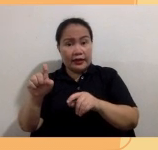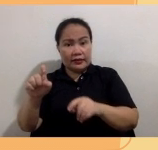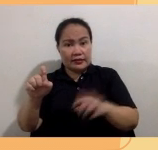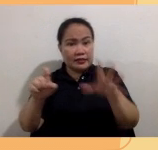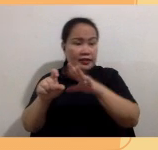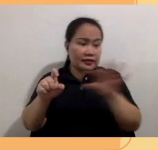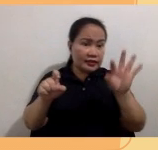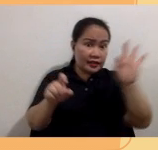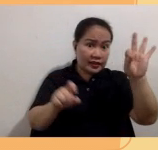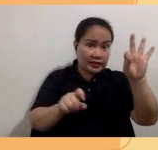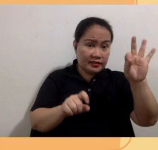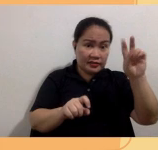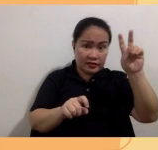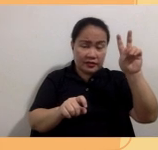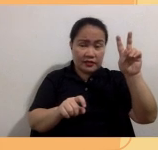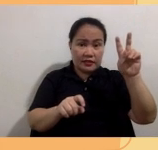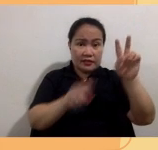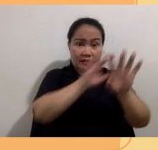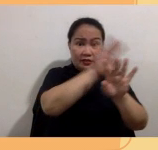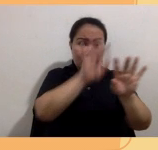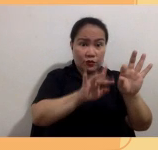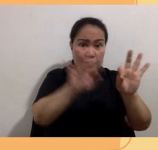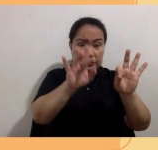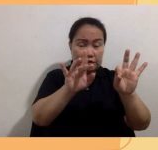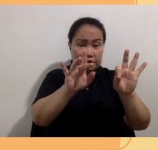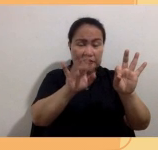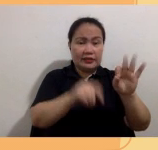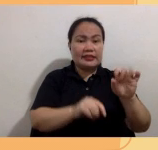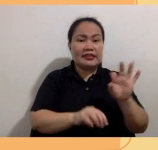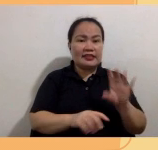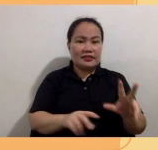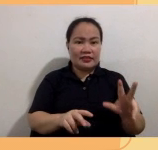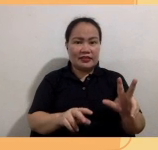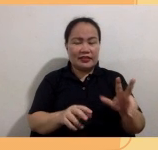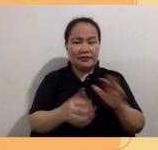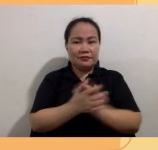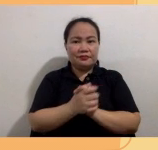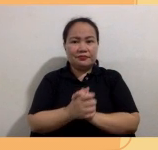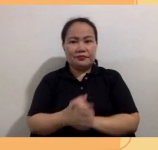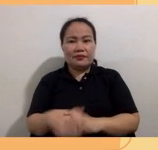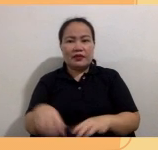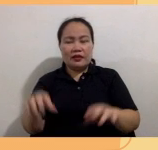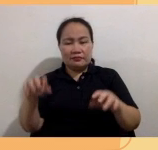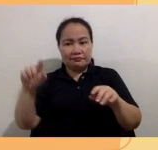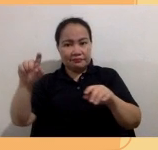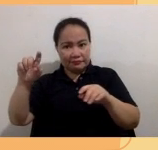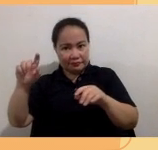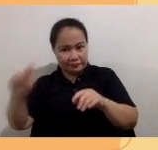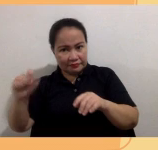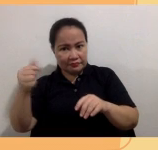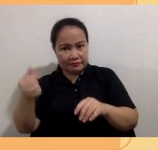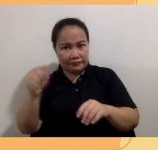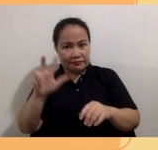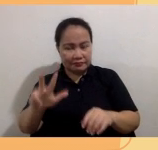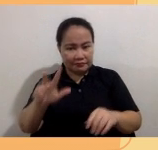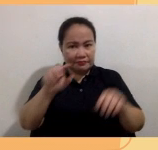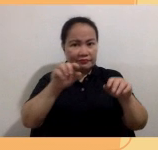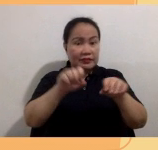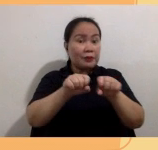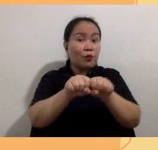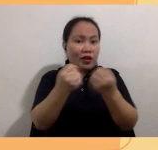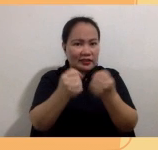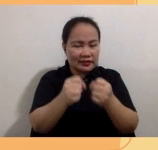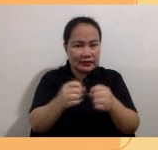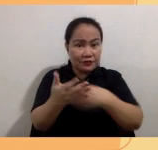is the square root of 9? That is 3. So we will just have the sum and difference of x and 3. So we will have x plus 3